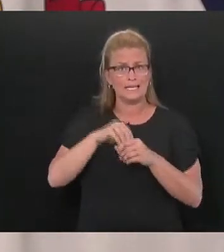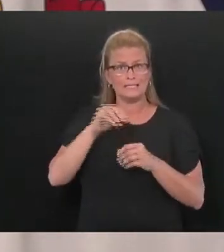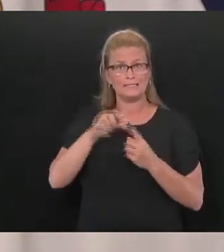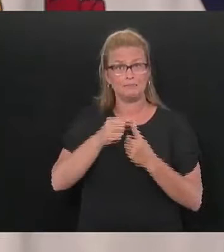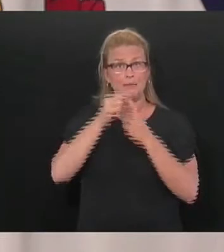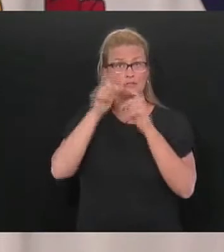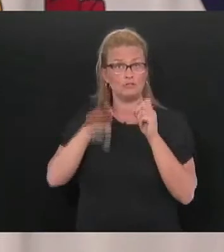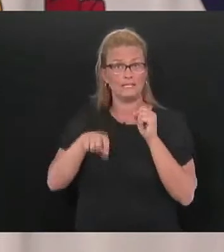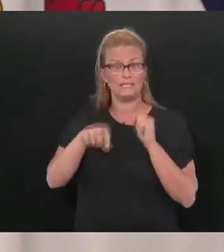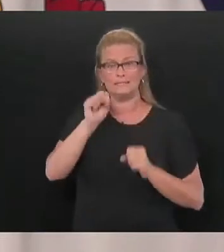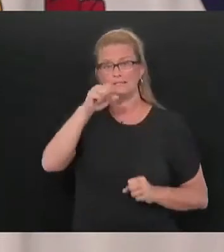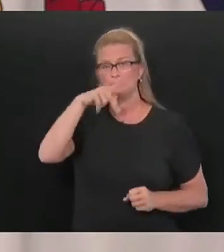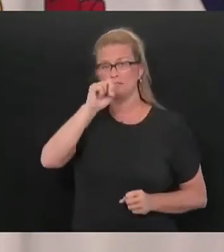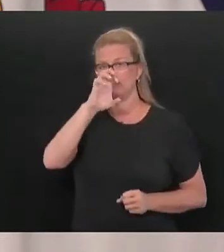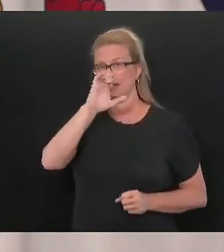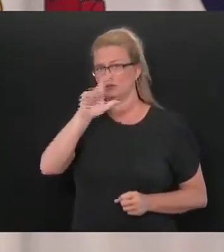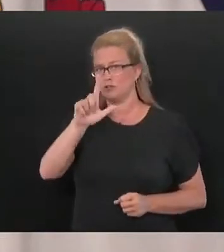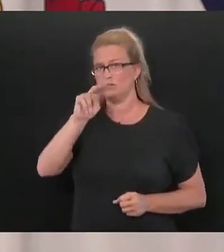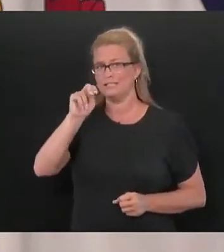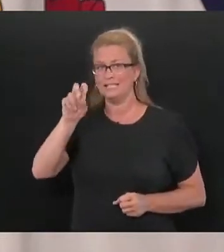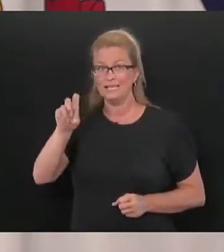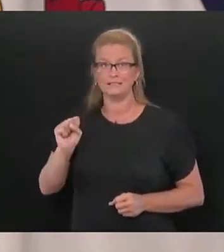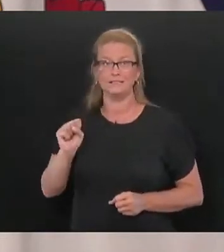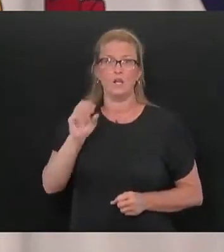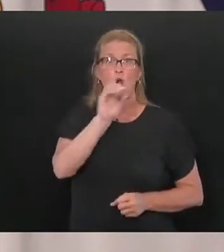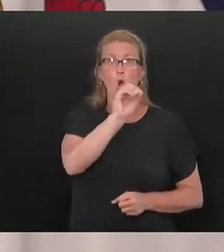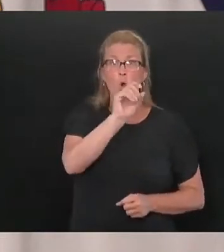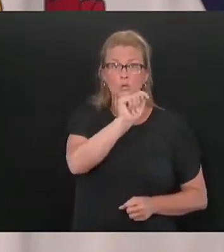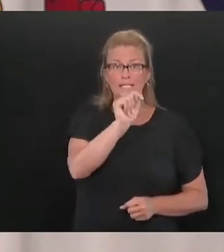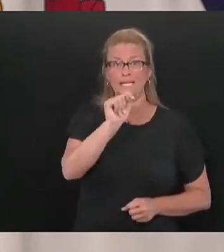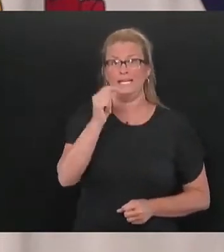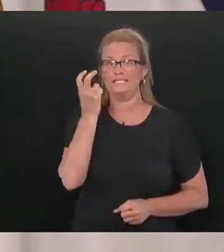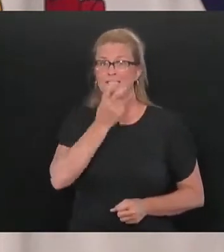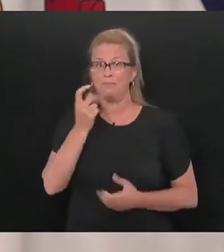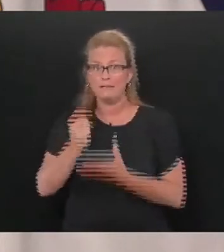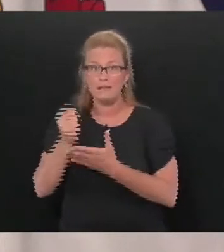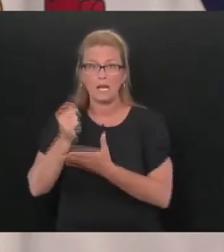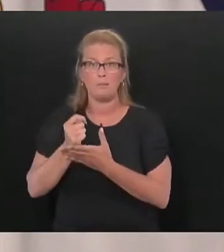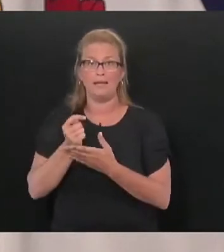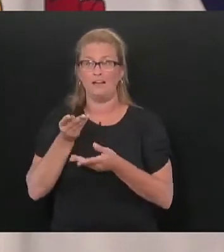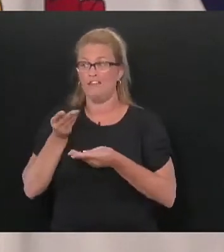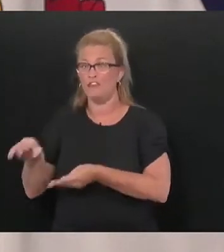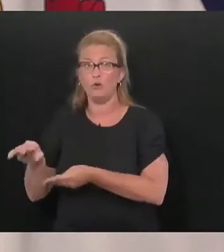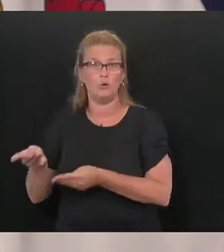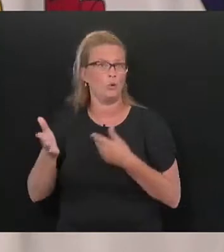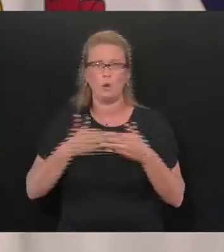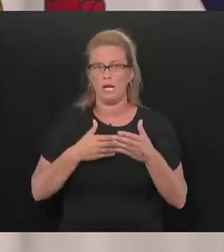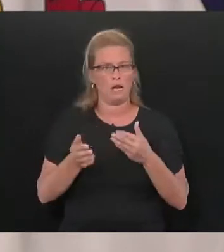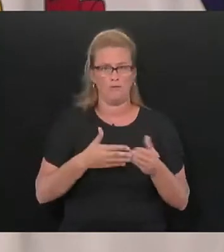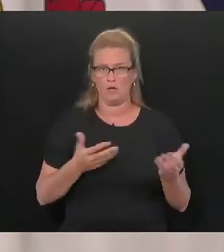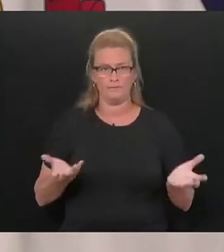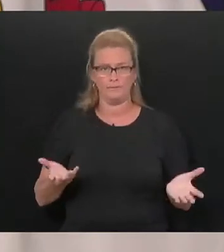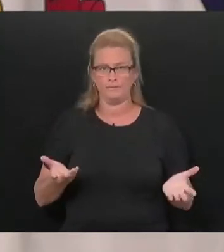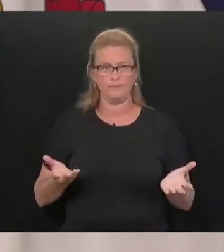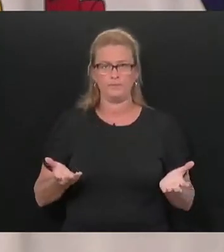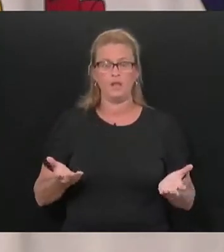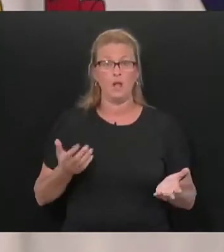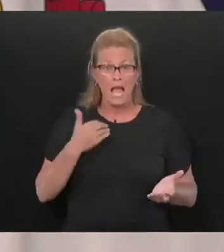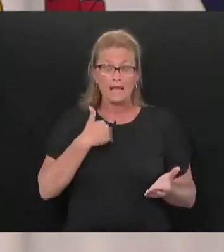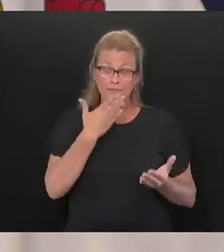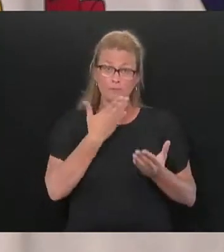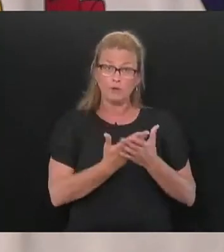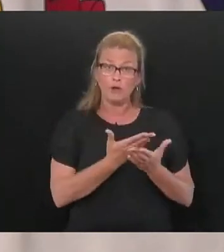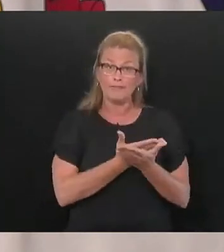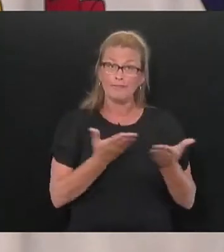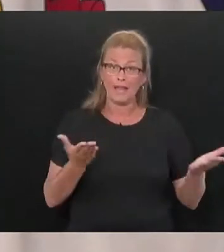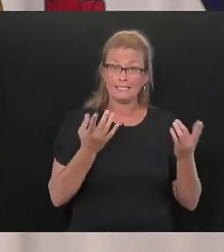it be occupational therapy or speech therapy or meals or whatever it may be. There's some good stuff going on.